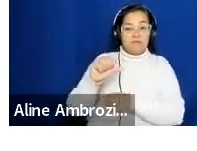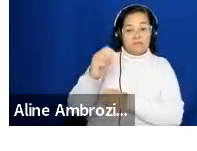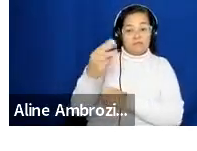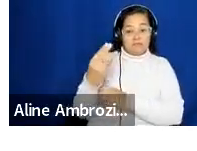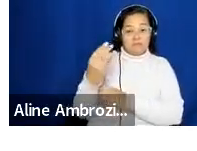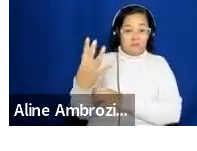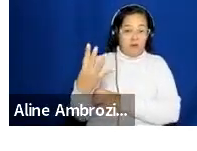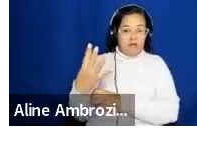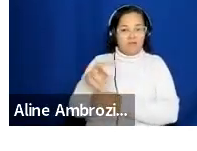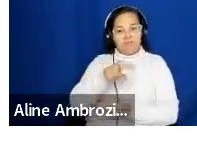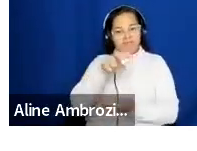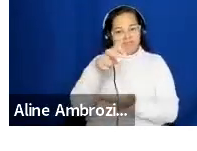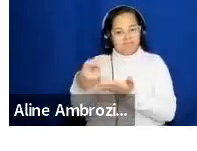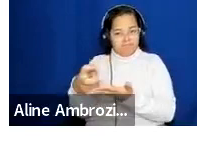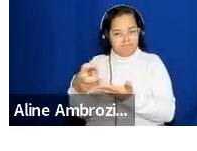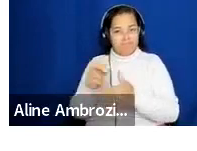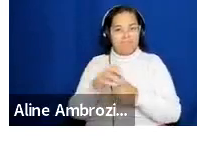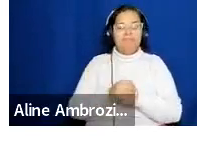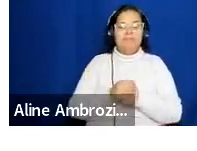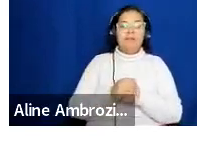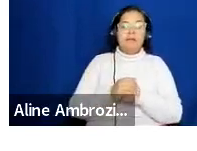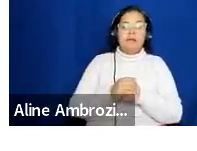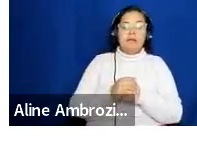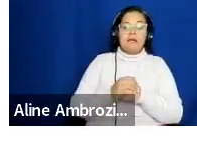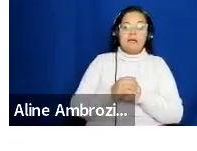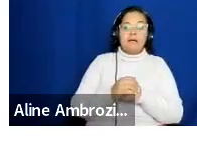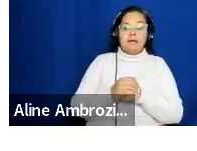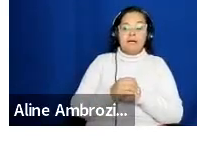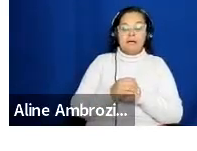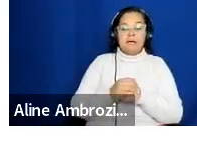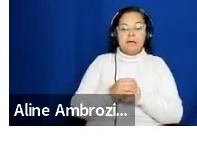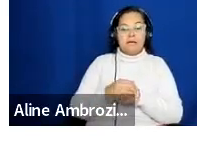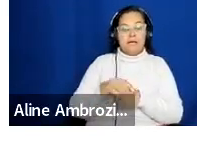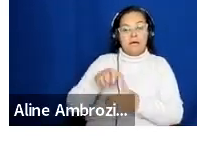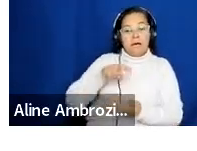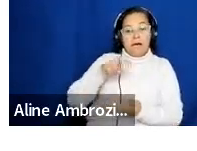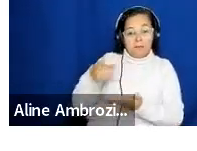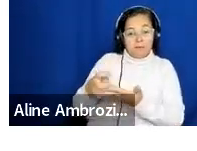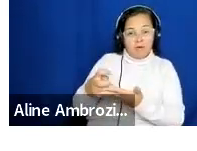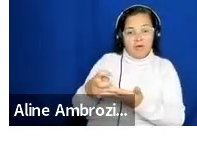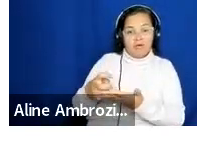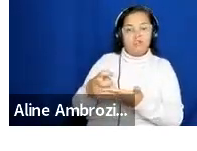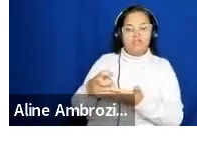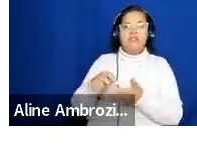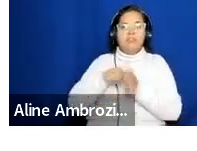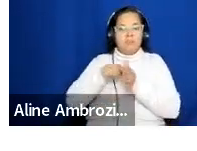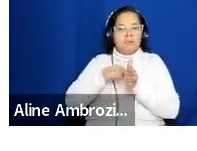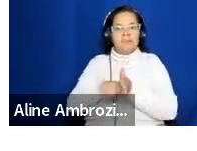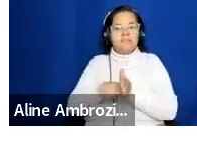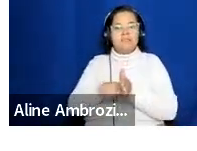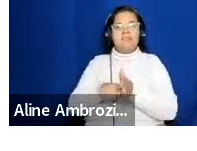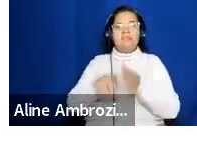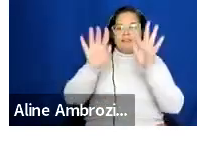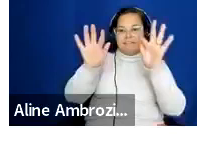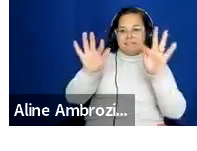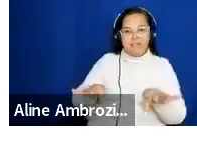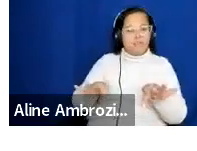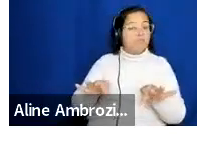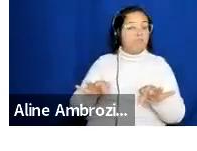his death did not mark a finished point in his intellectual evolution by any stretch of the